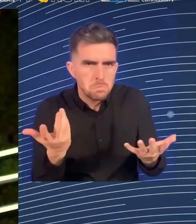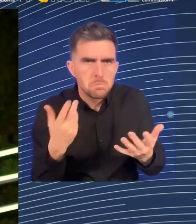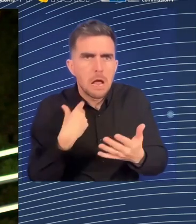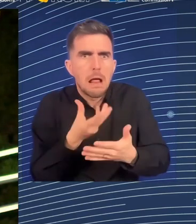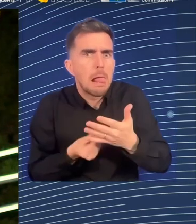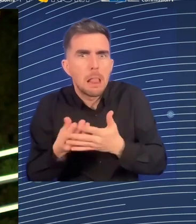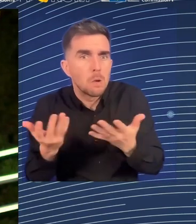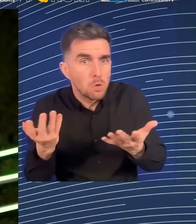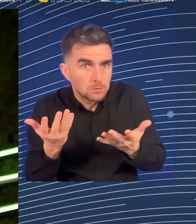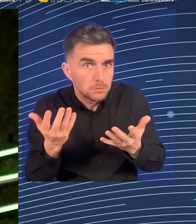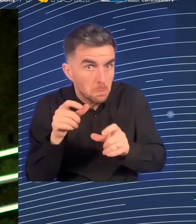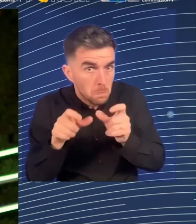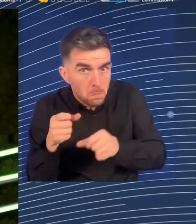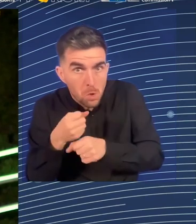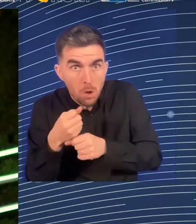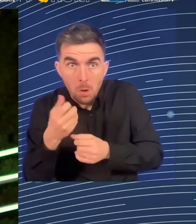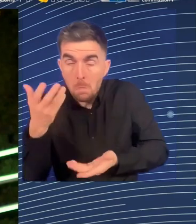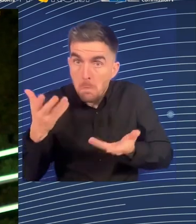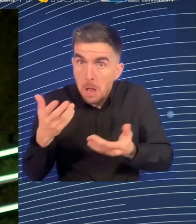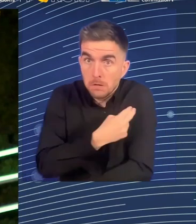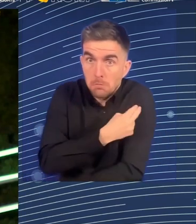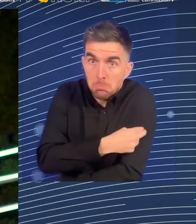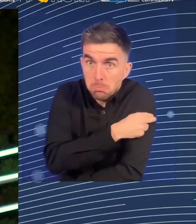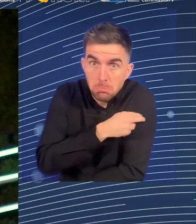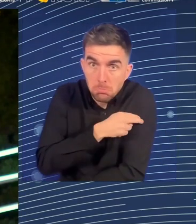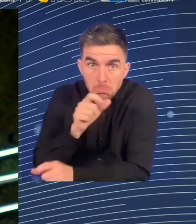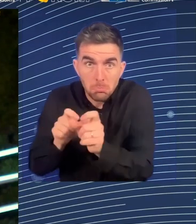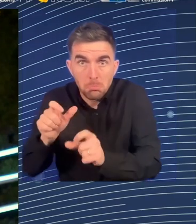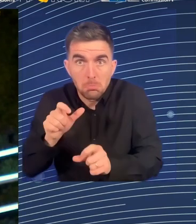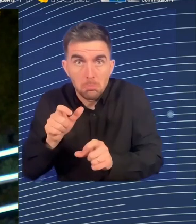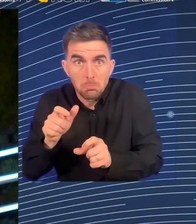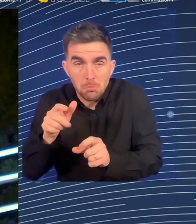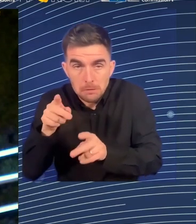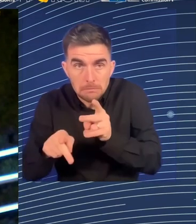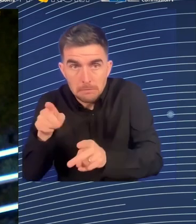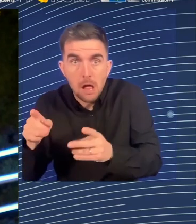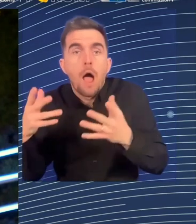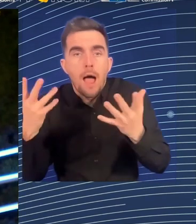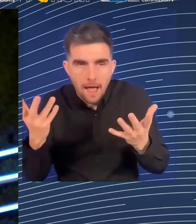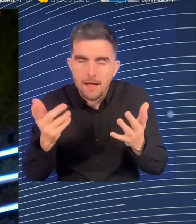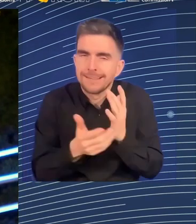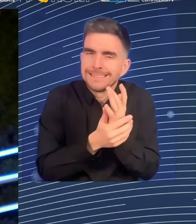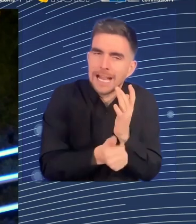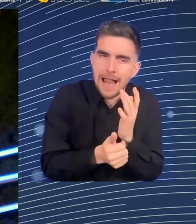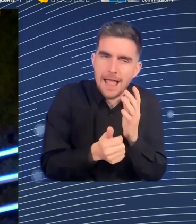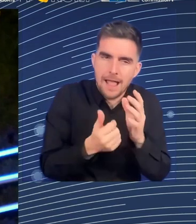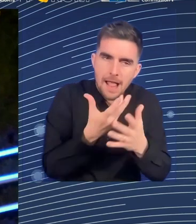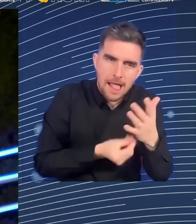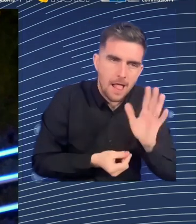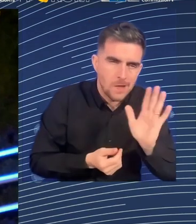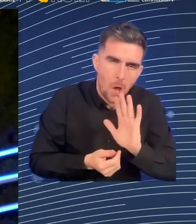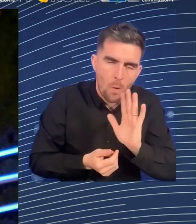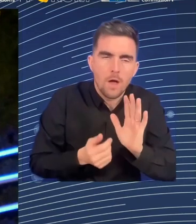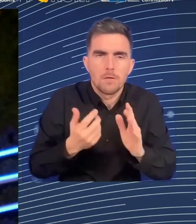environment, many health associate professionals may be scared away from this group and may seek employer somewhere